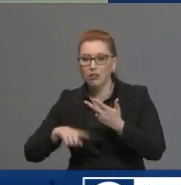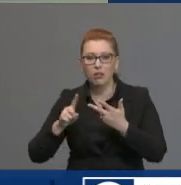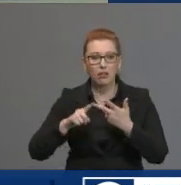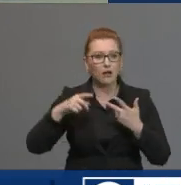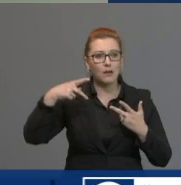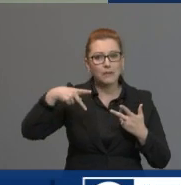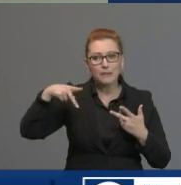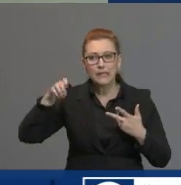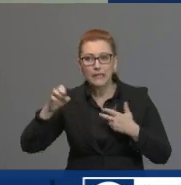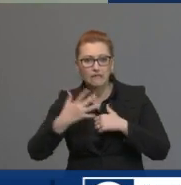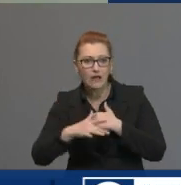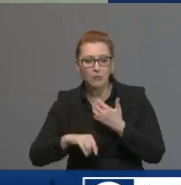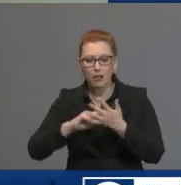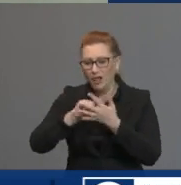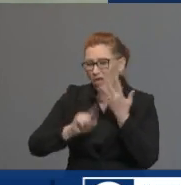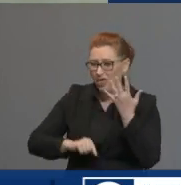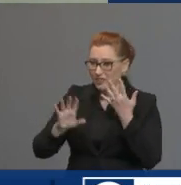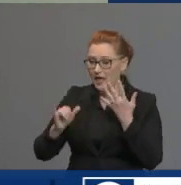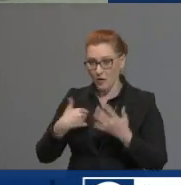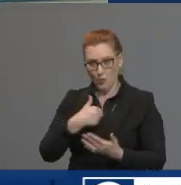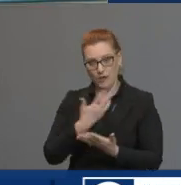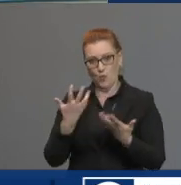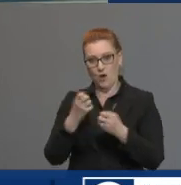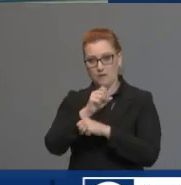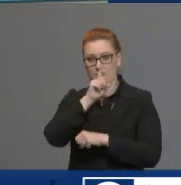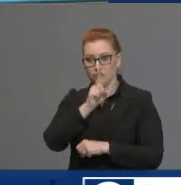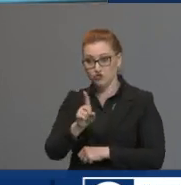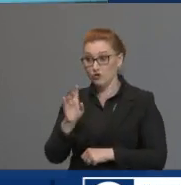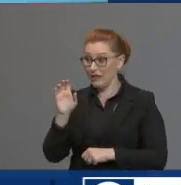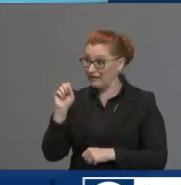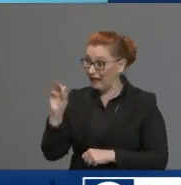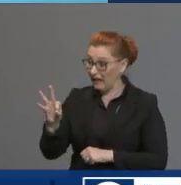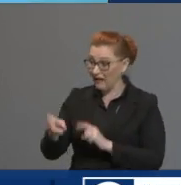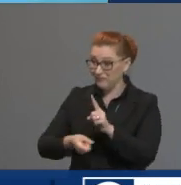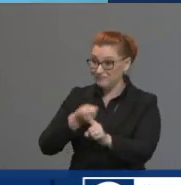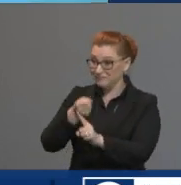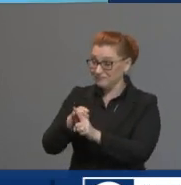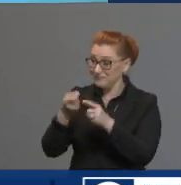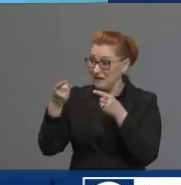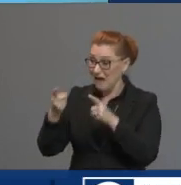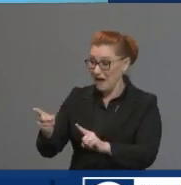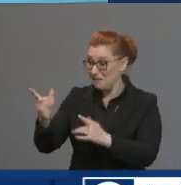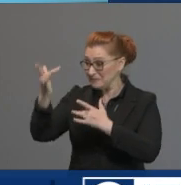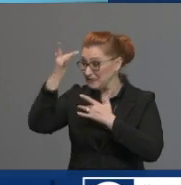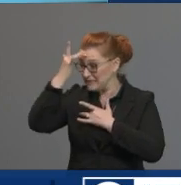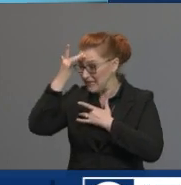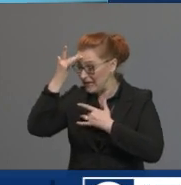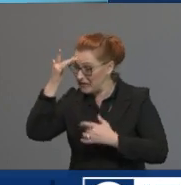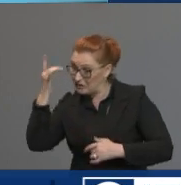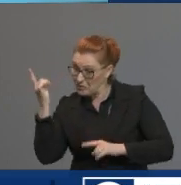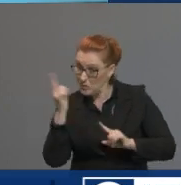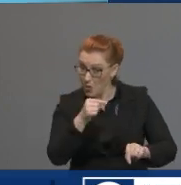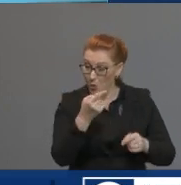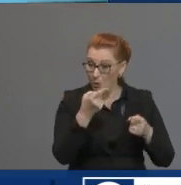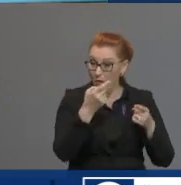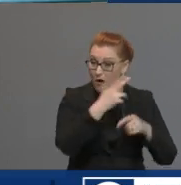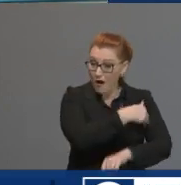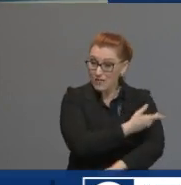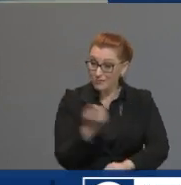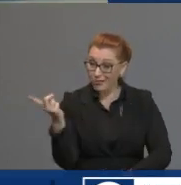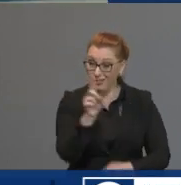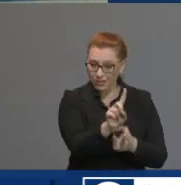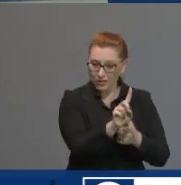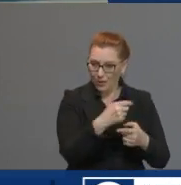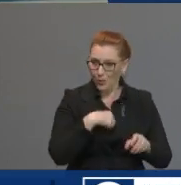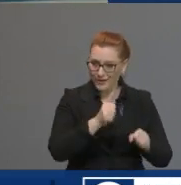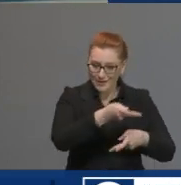the ICU, the ventilators, is so that we can care for those that need it. We can care for those that get sick. I